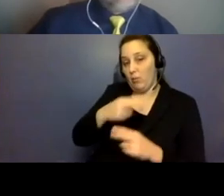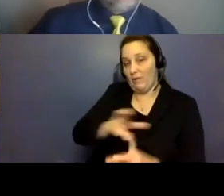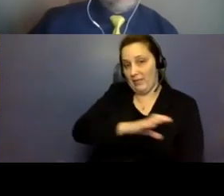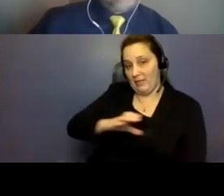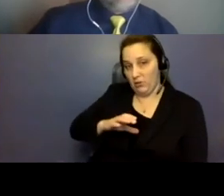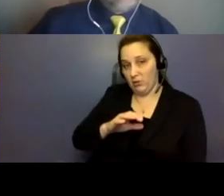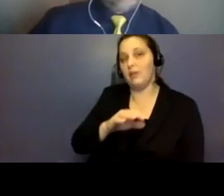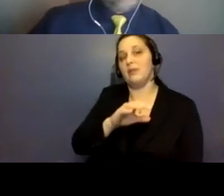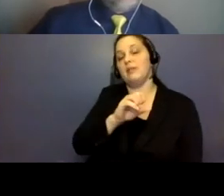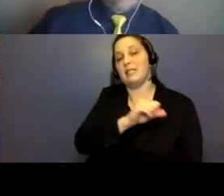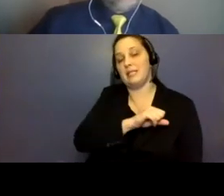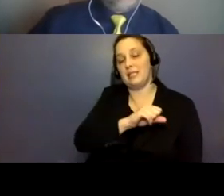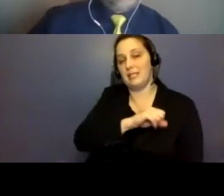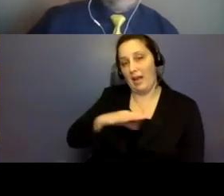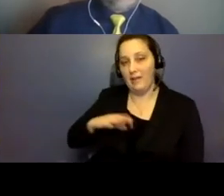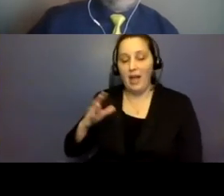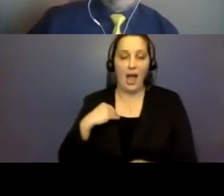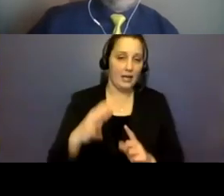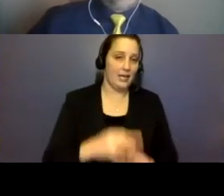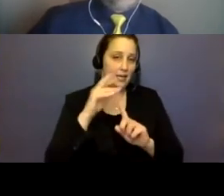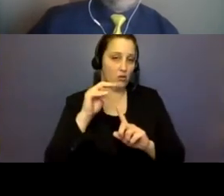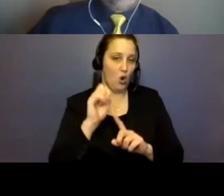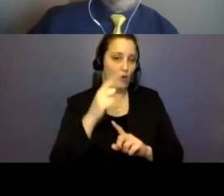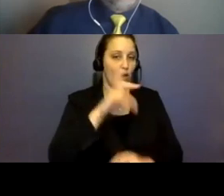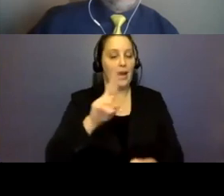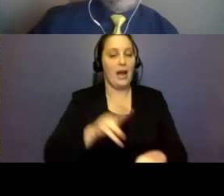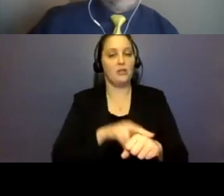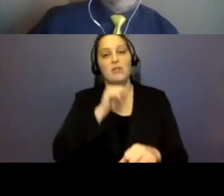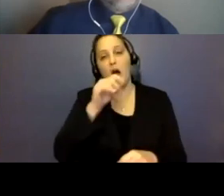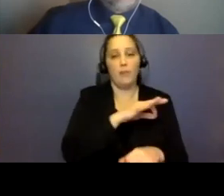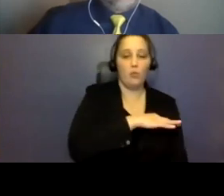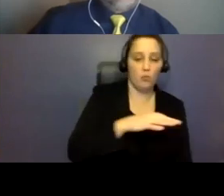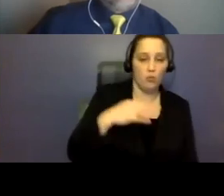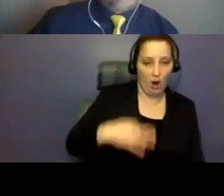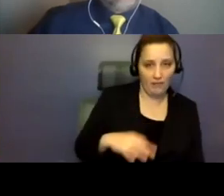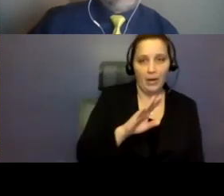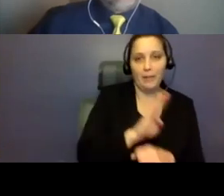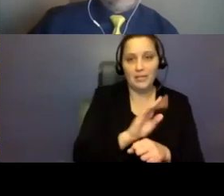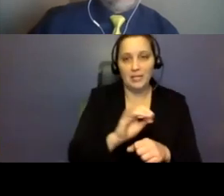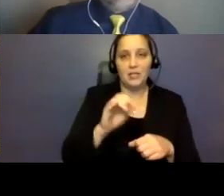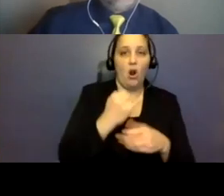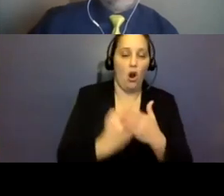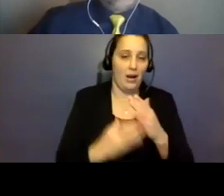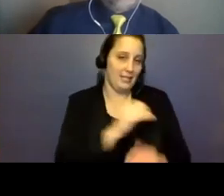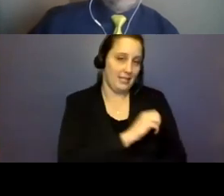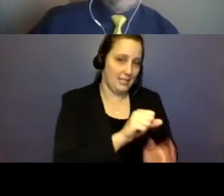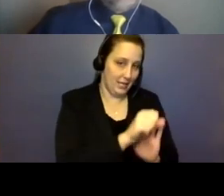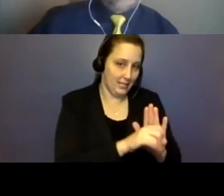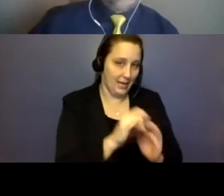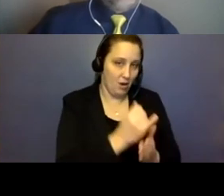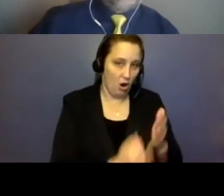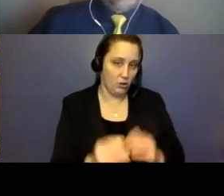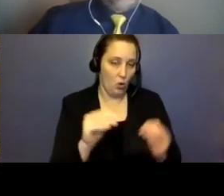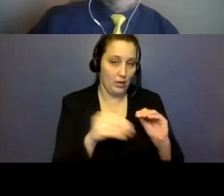staffers, and served as keynote speaker for national nonprofits, business arts councils, and state and arts organizations. So